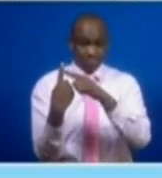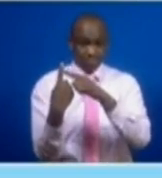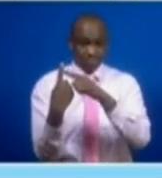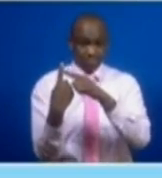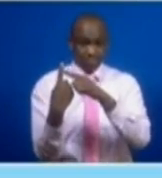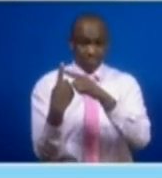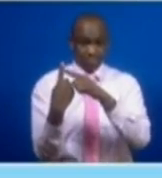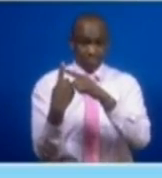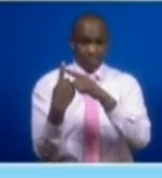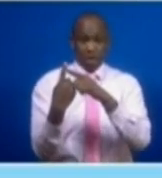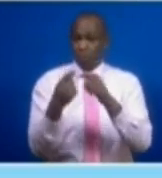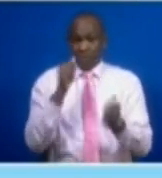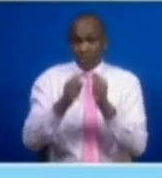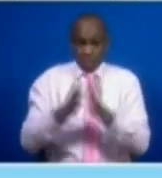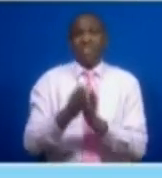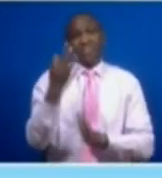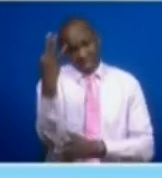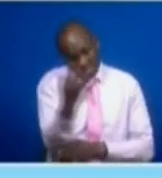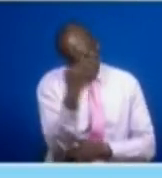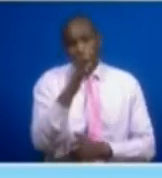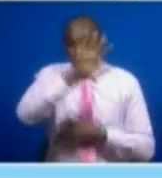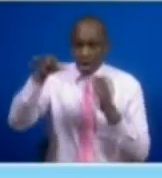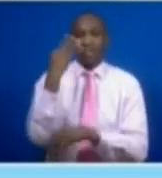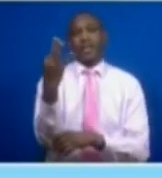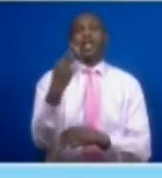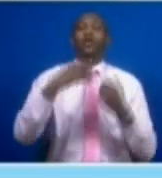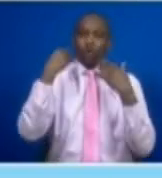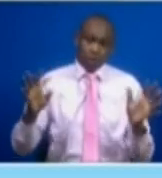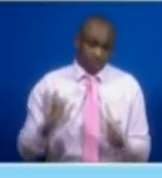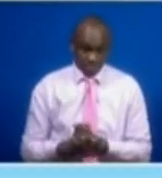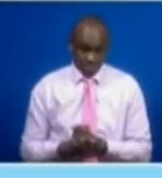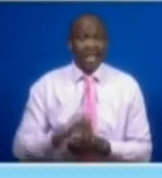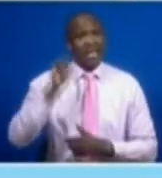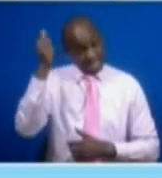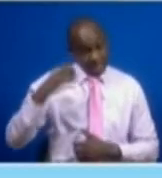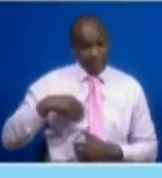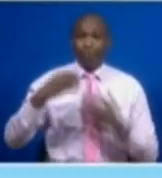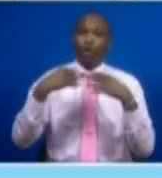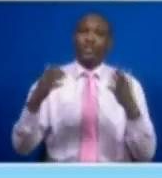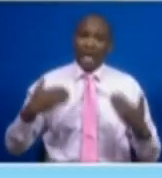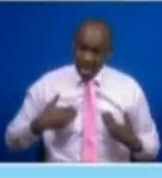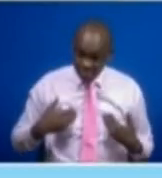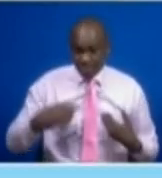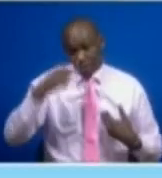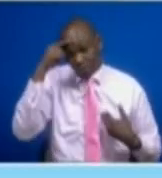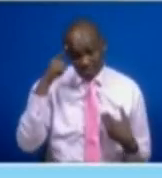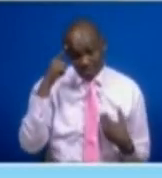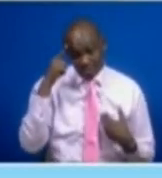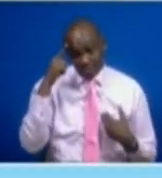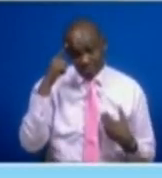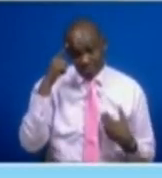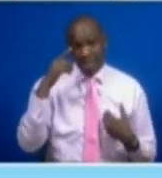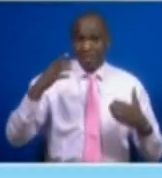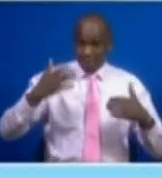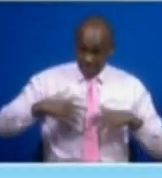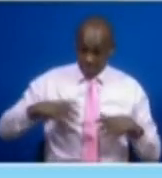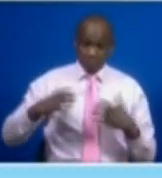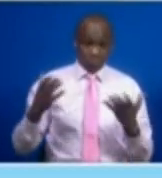in whichever order, the three of them are losers. Kenyans have lost because people